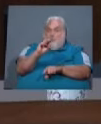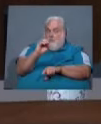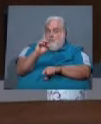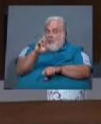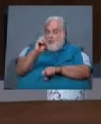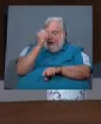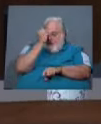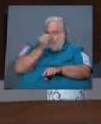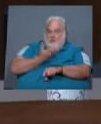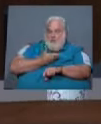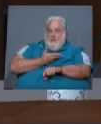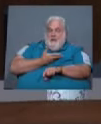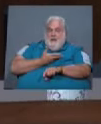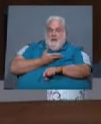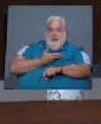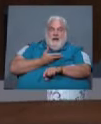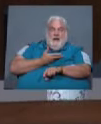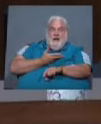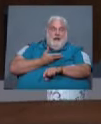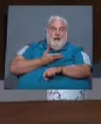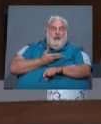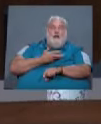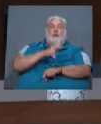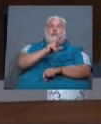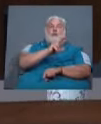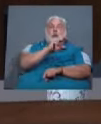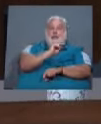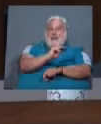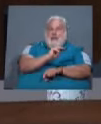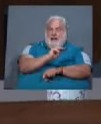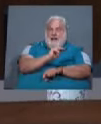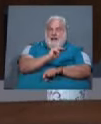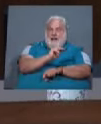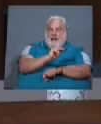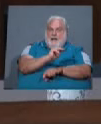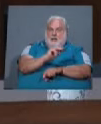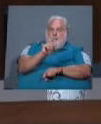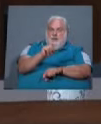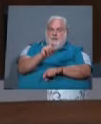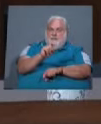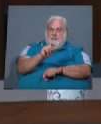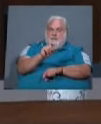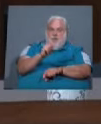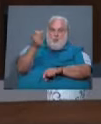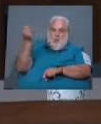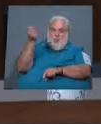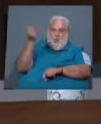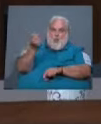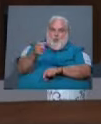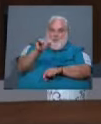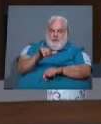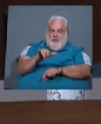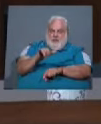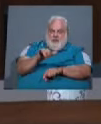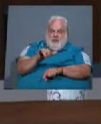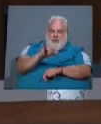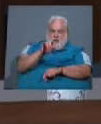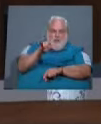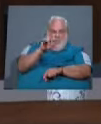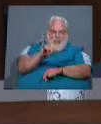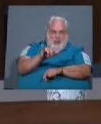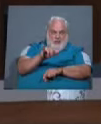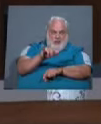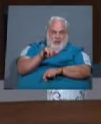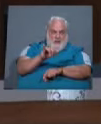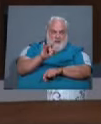that they were to, 3M was to be on program today, but they canceled that. So it's going to be July what, Mr.